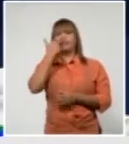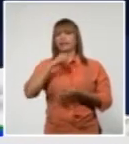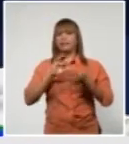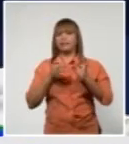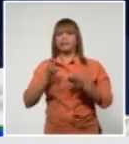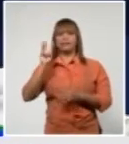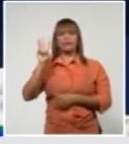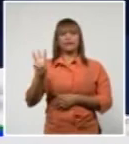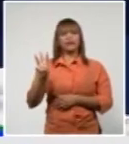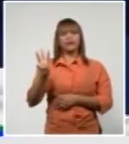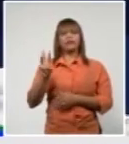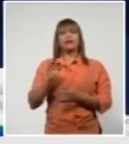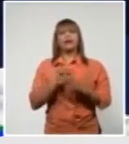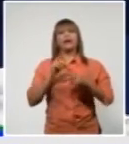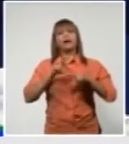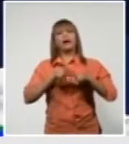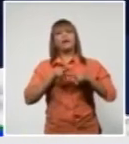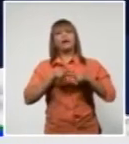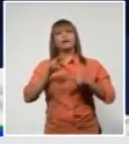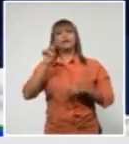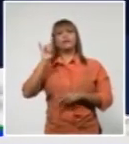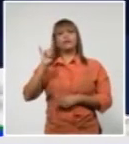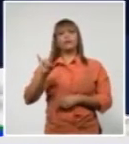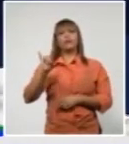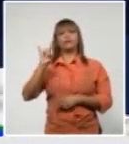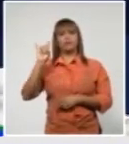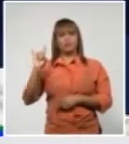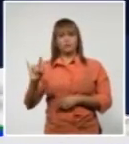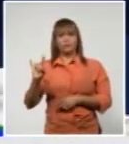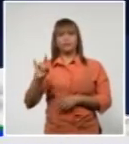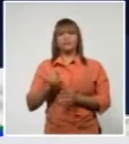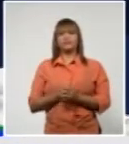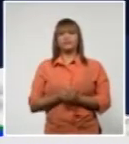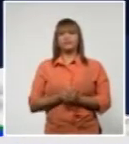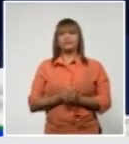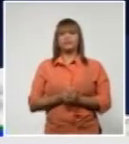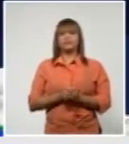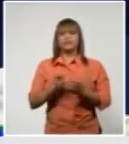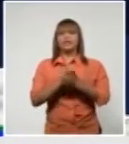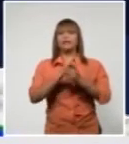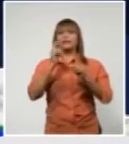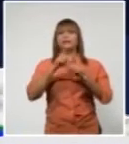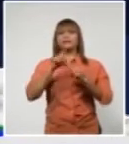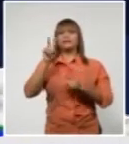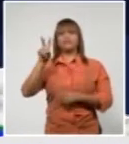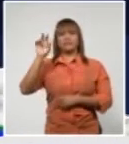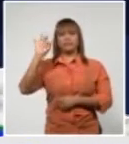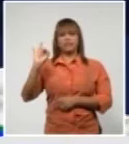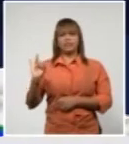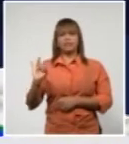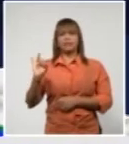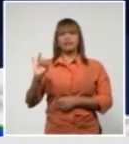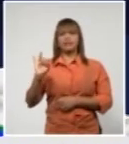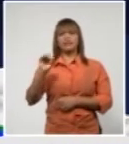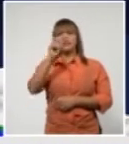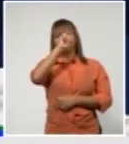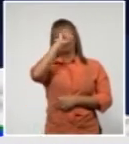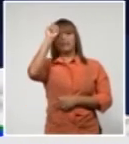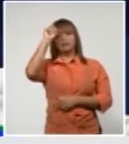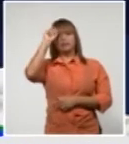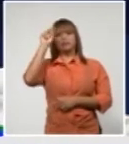5,078 people, or 89% of all confirmed cases in Cuba, have recovered from the